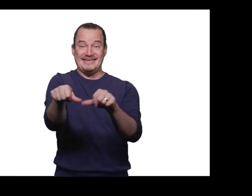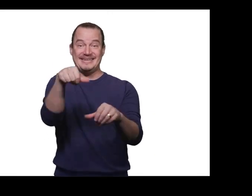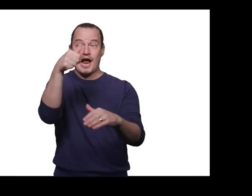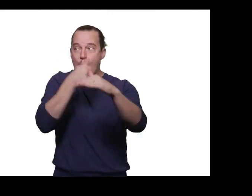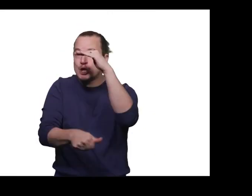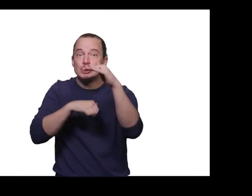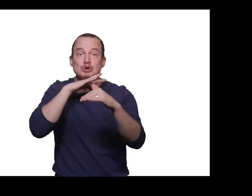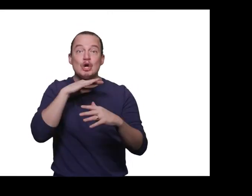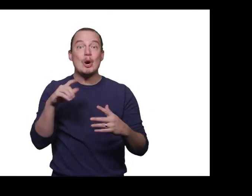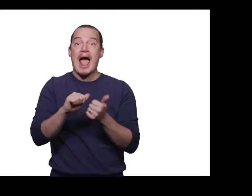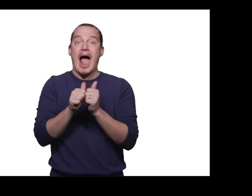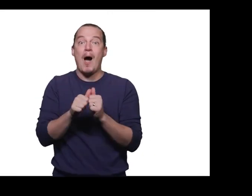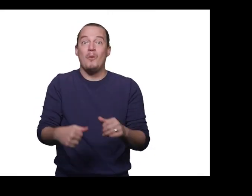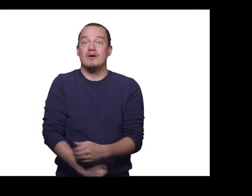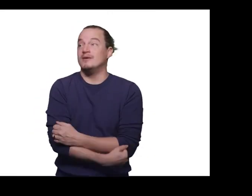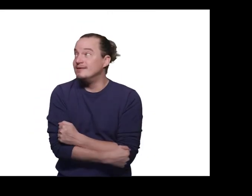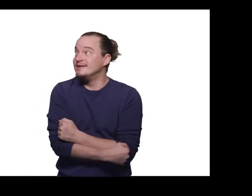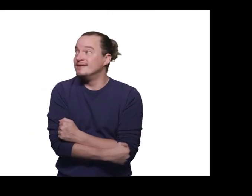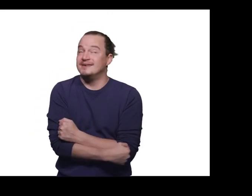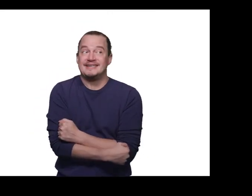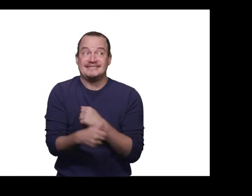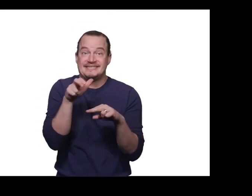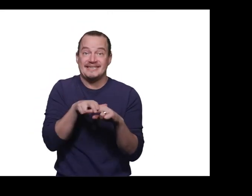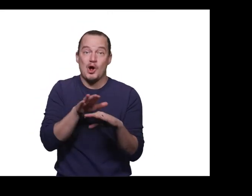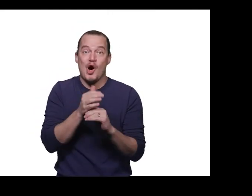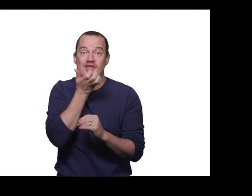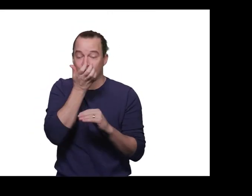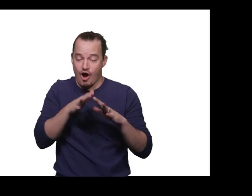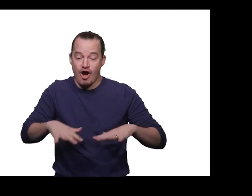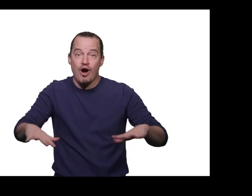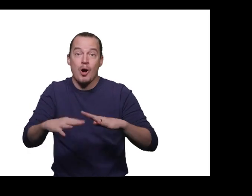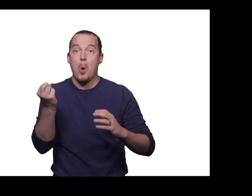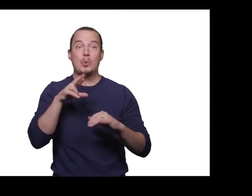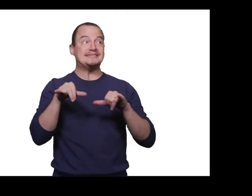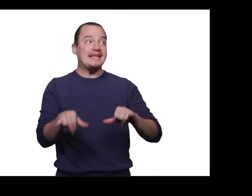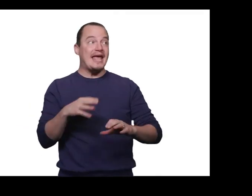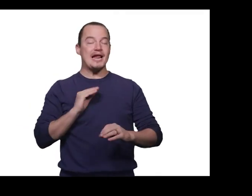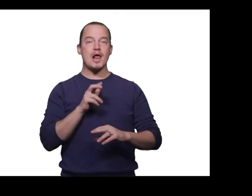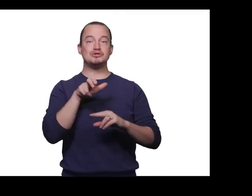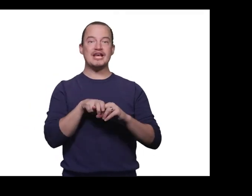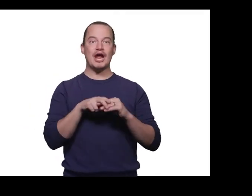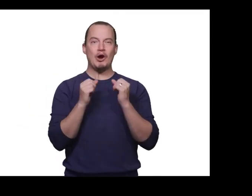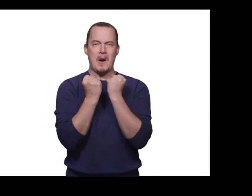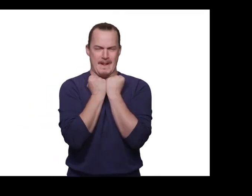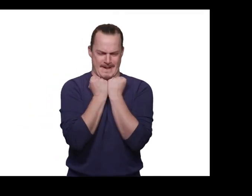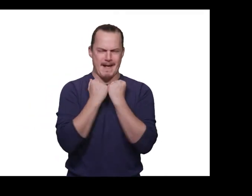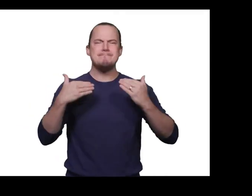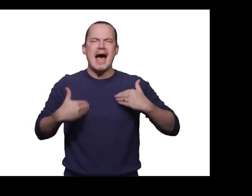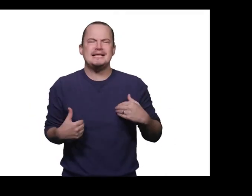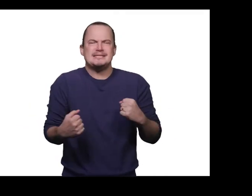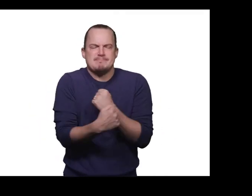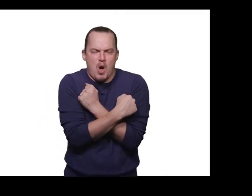the soil. We might sit on the carpet. We might stay in our spot or in our chair and make